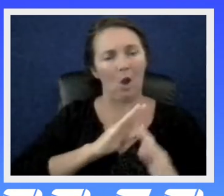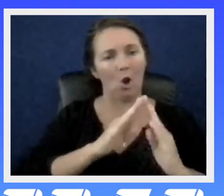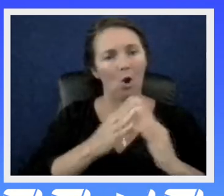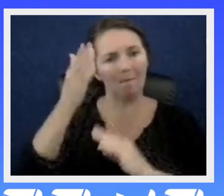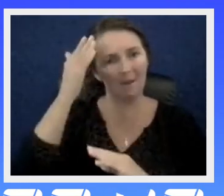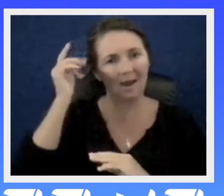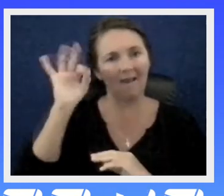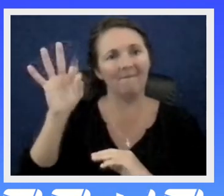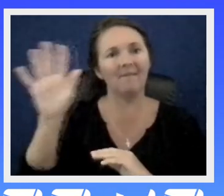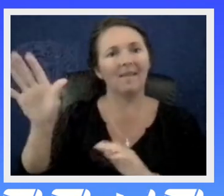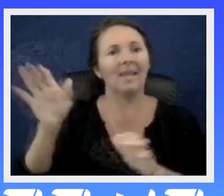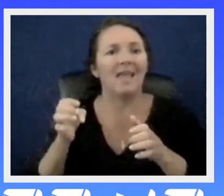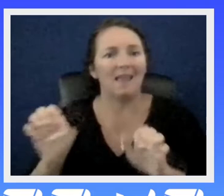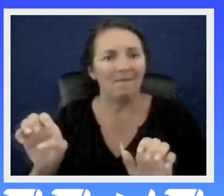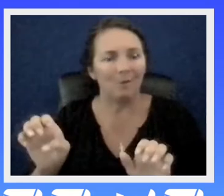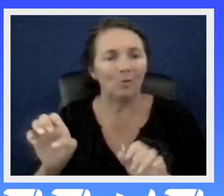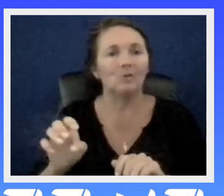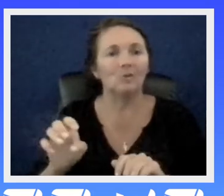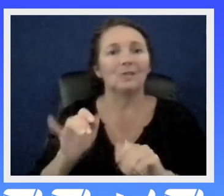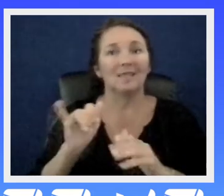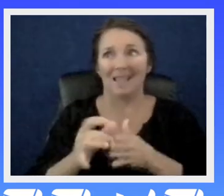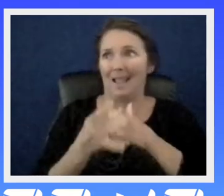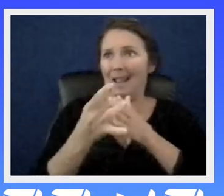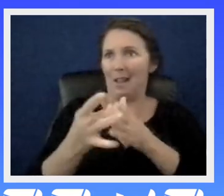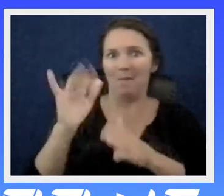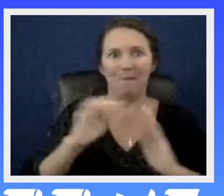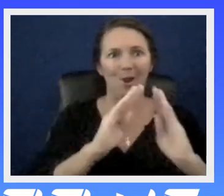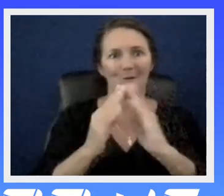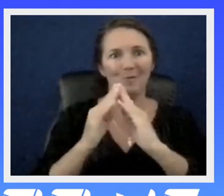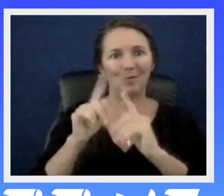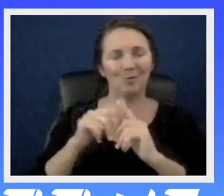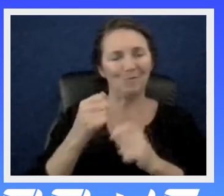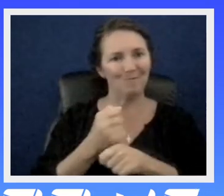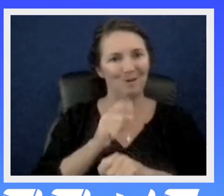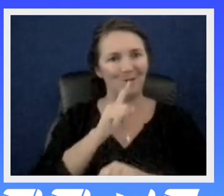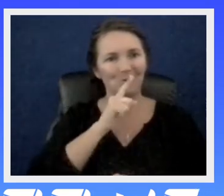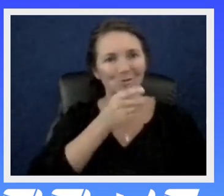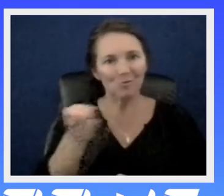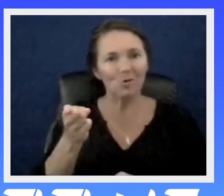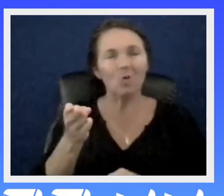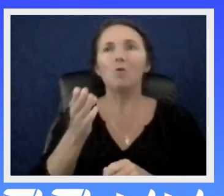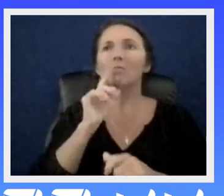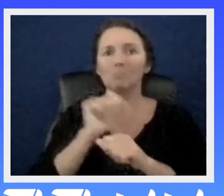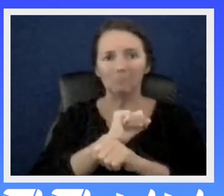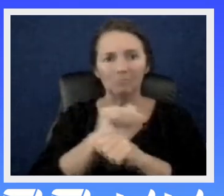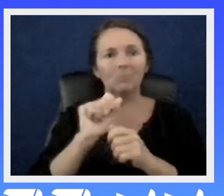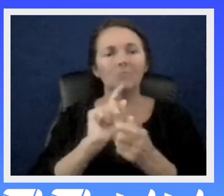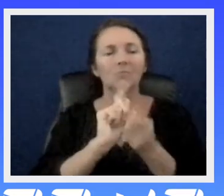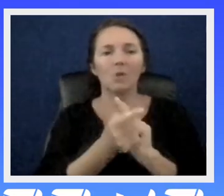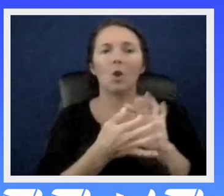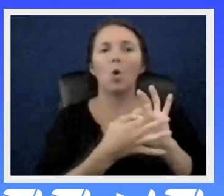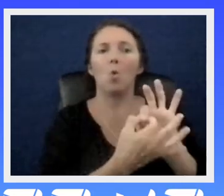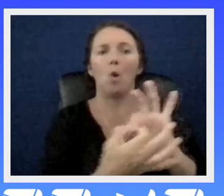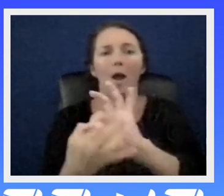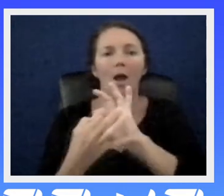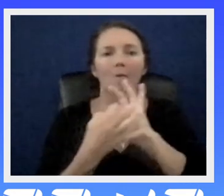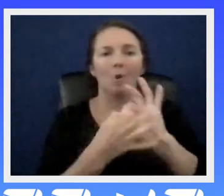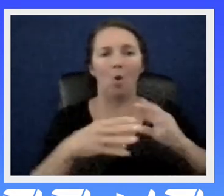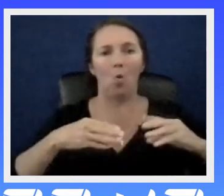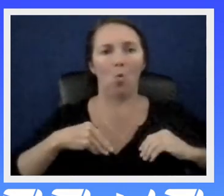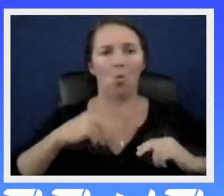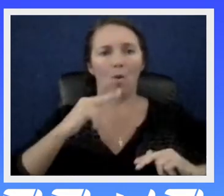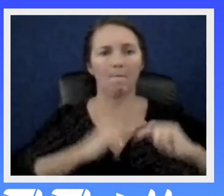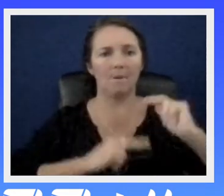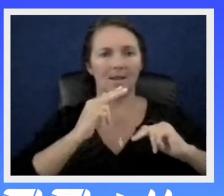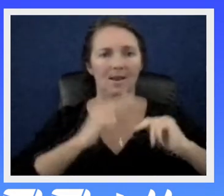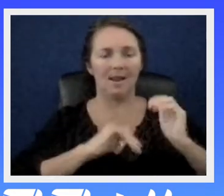efforts to led by the community to ensure that this turned into a cooperatively owned building. That is the model that